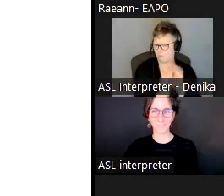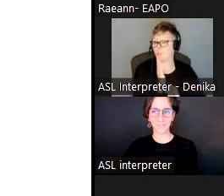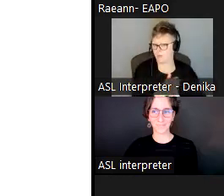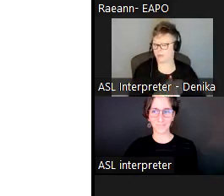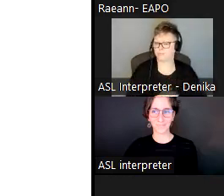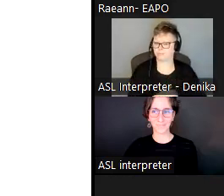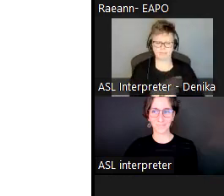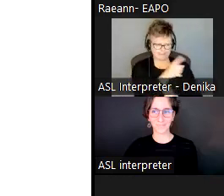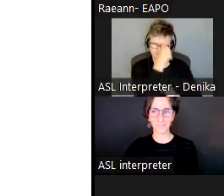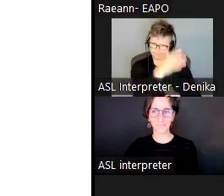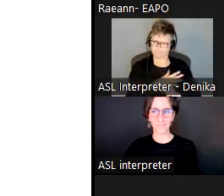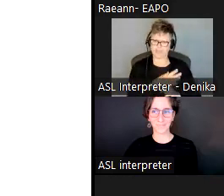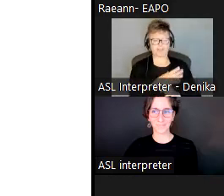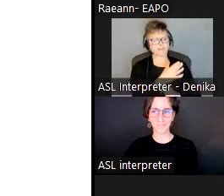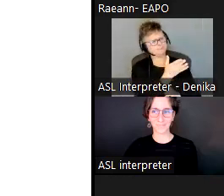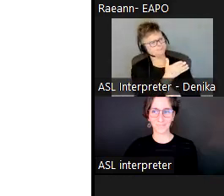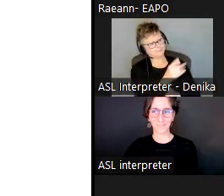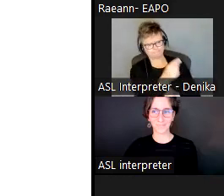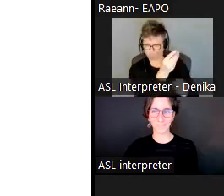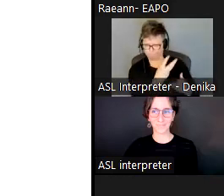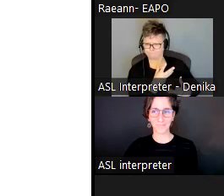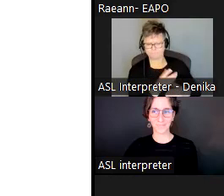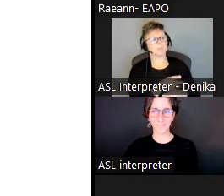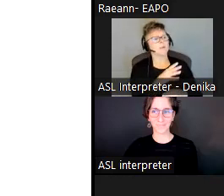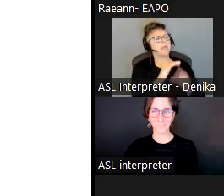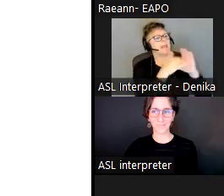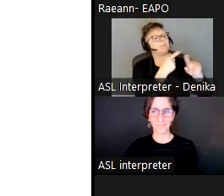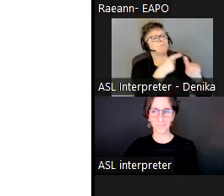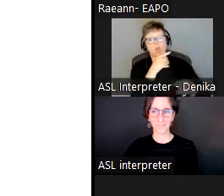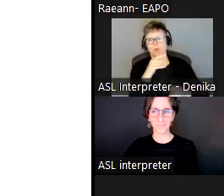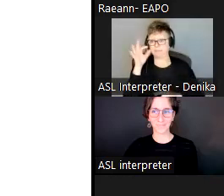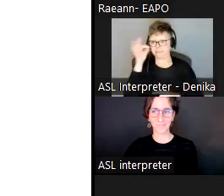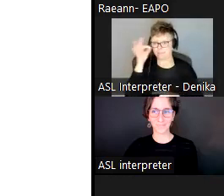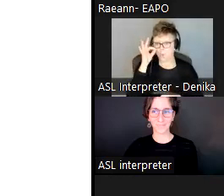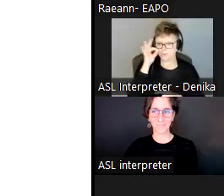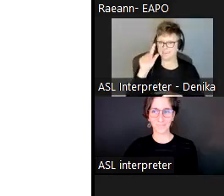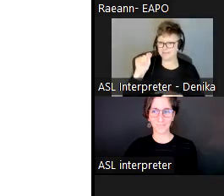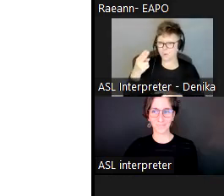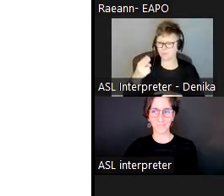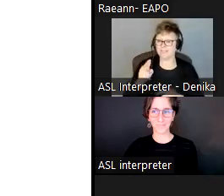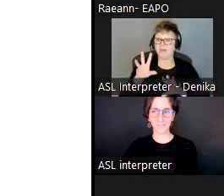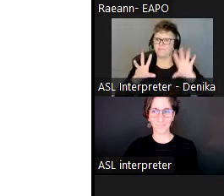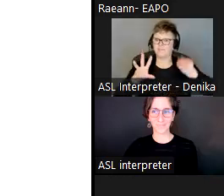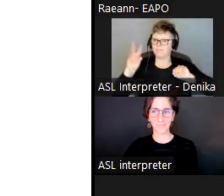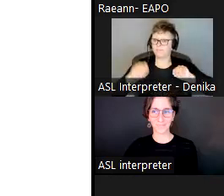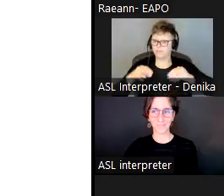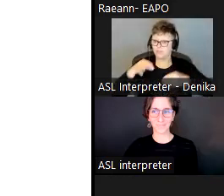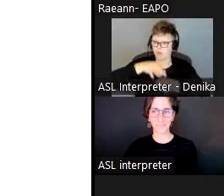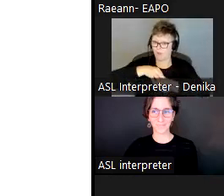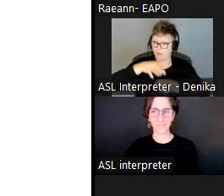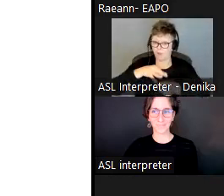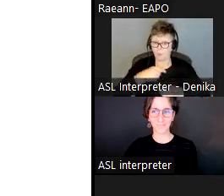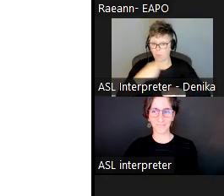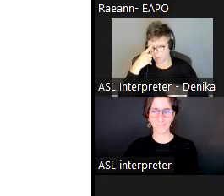told me he received an email from Tim Hortons for a 50-50 draw. And he said, maybe I'll